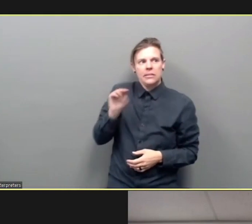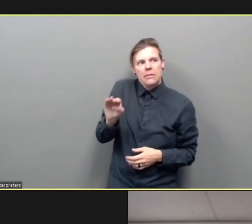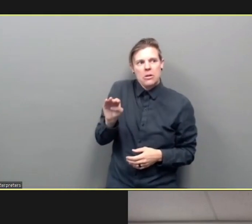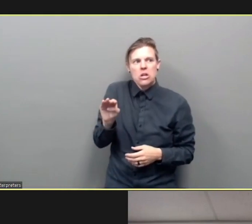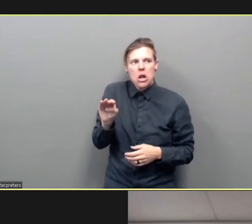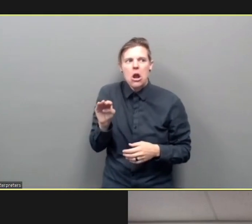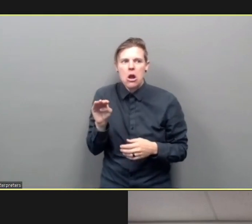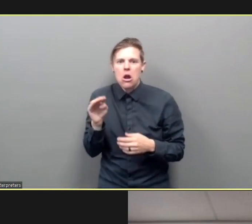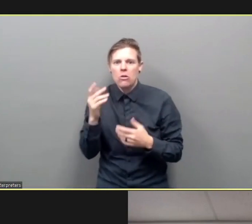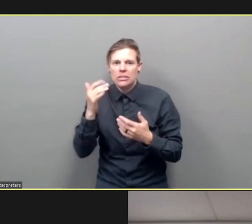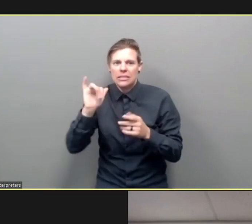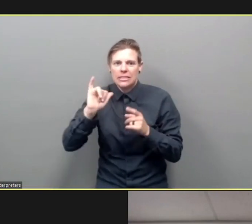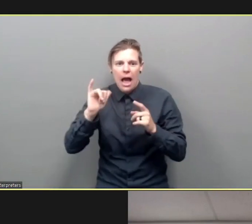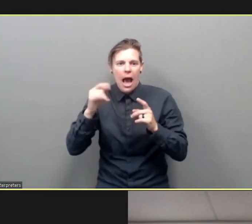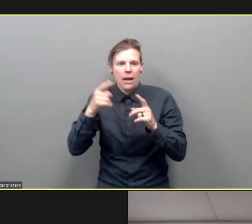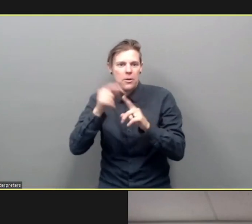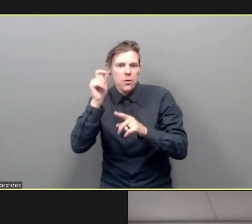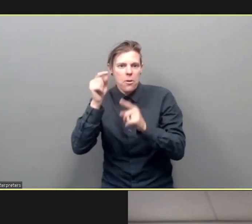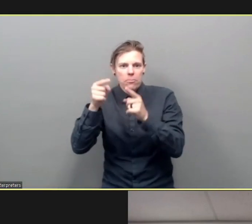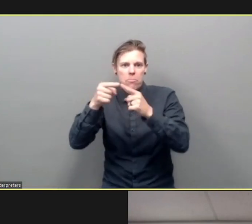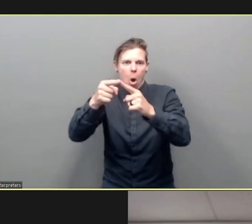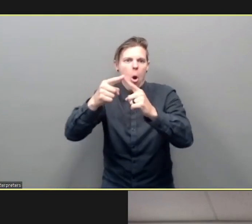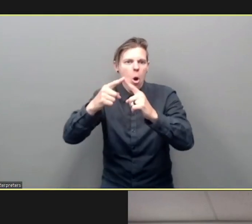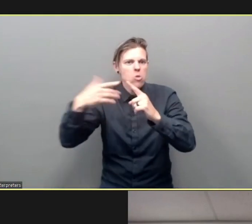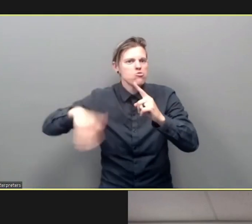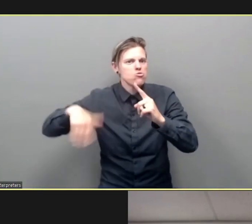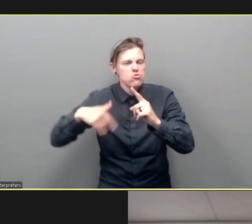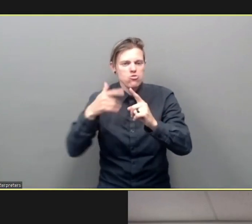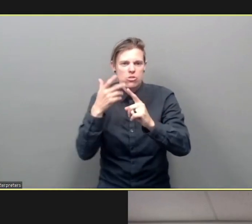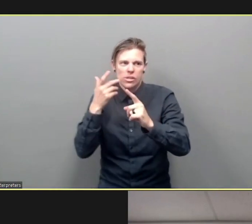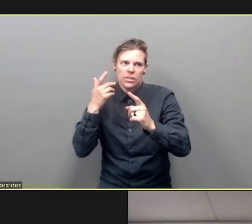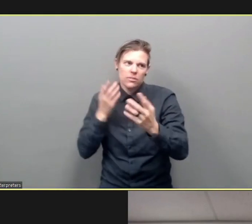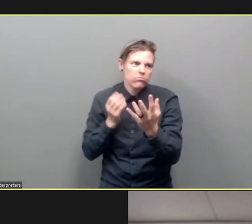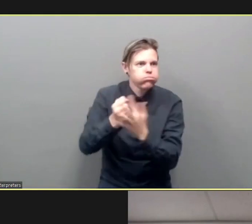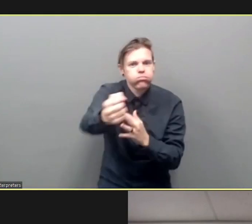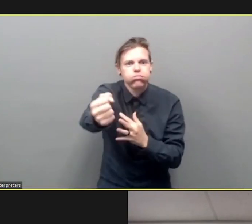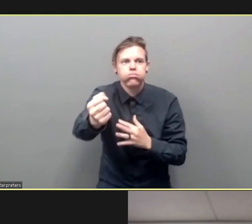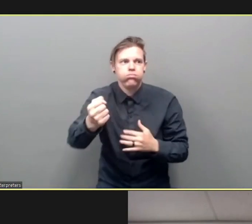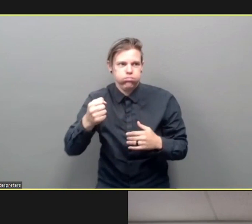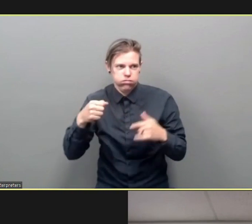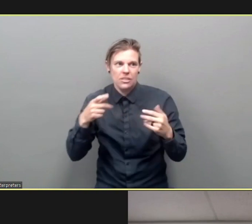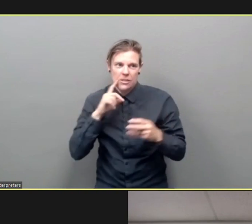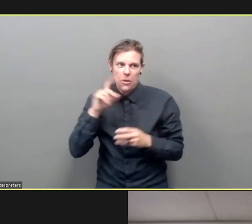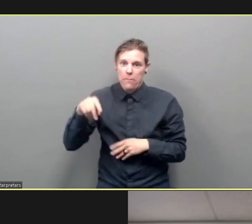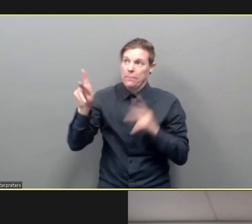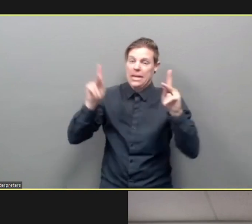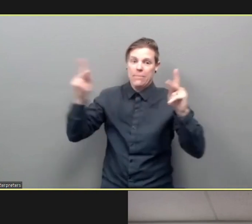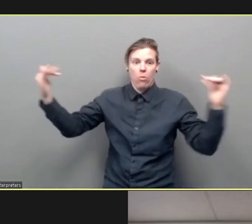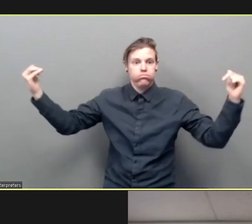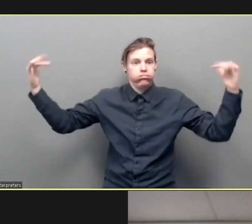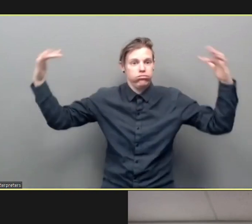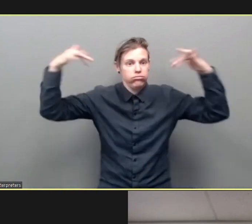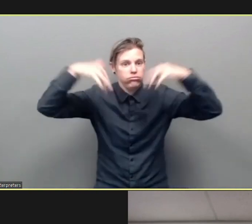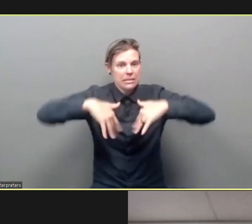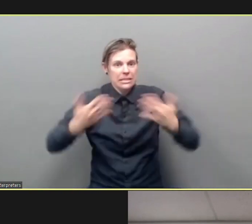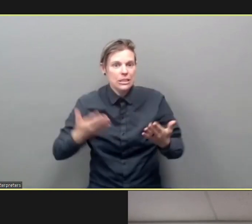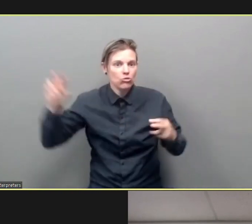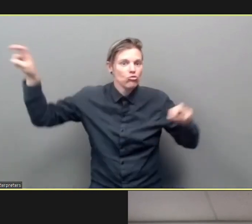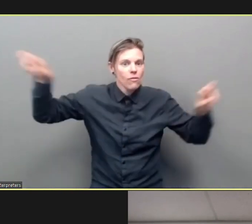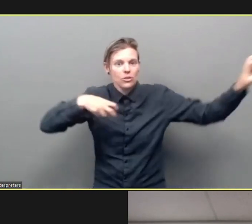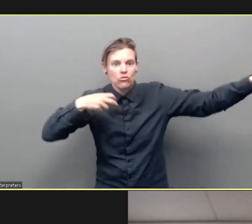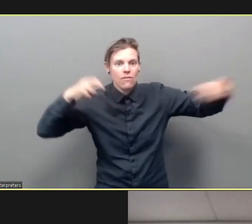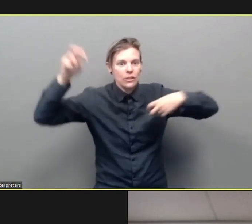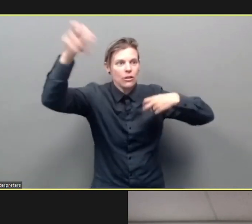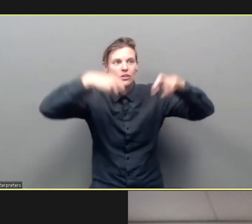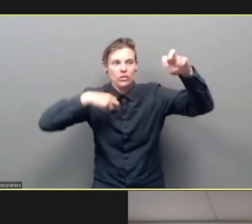other factors, and that folks want to come to New Mexico, and so tourists are coming here. And it just means that we are continuing to